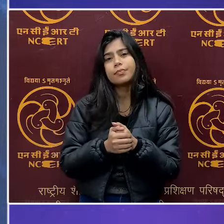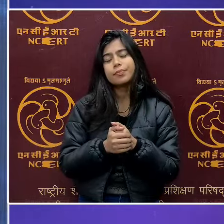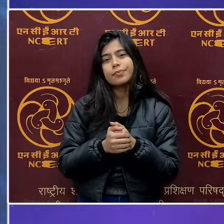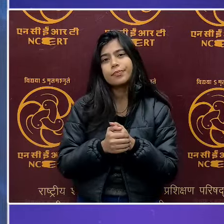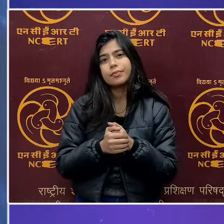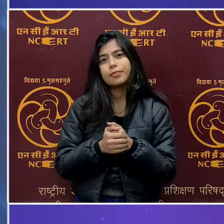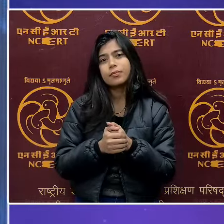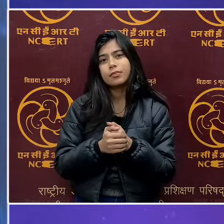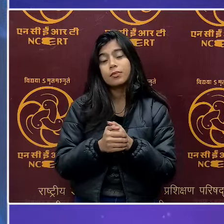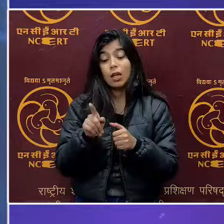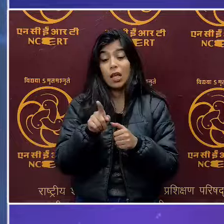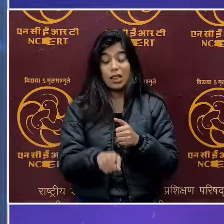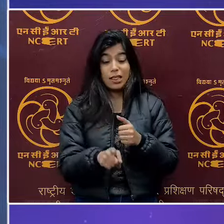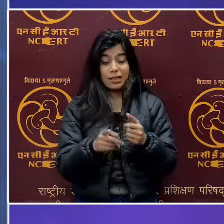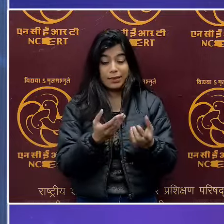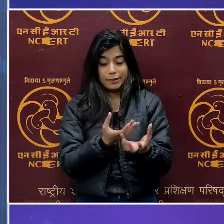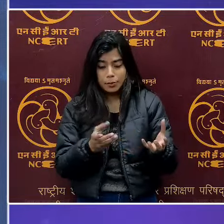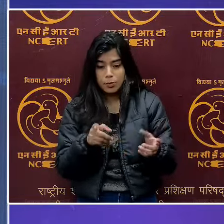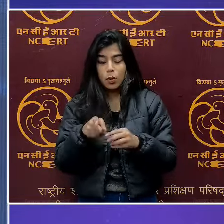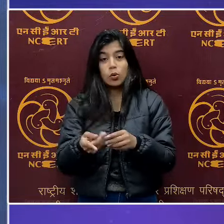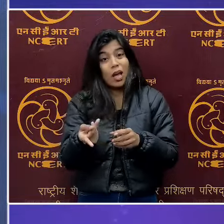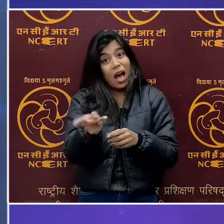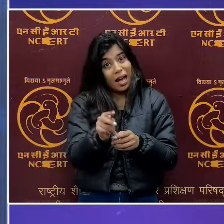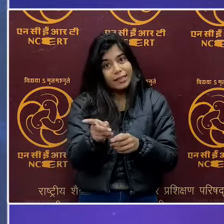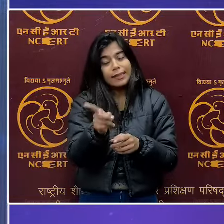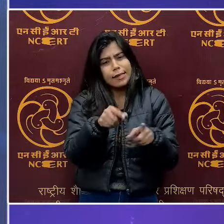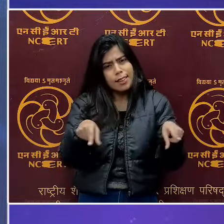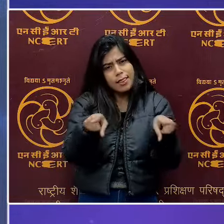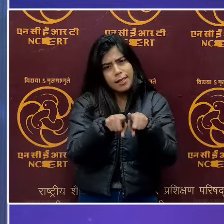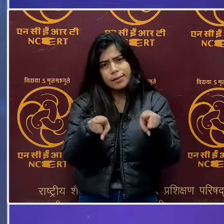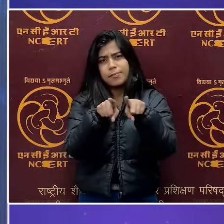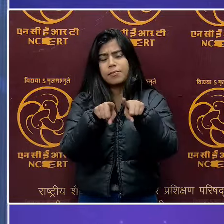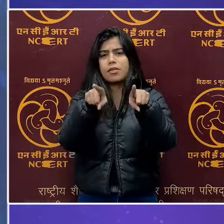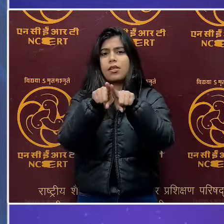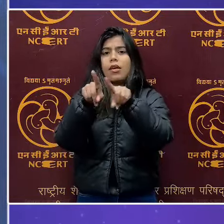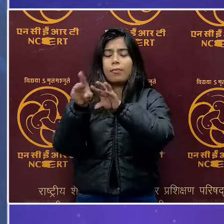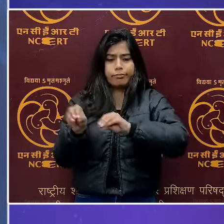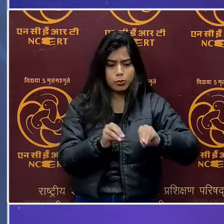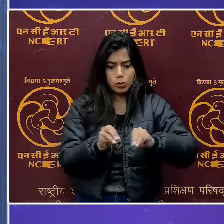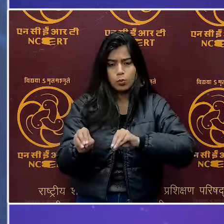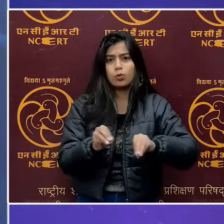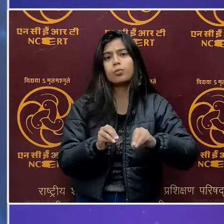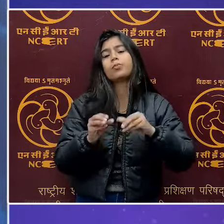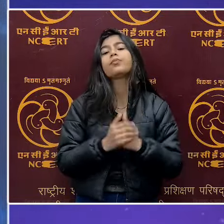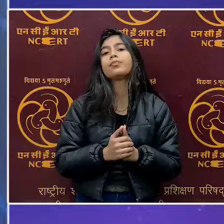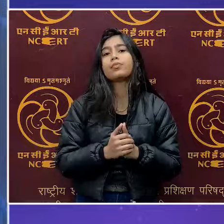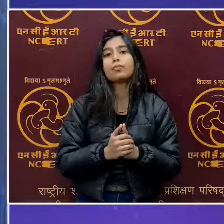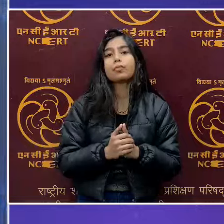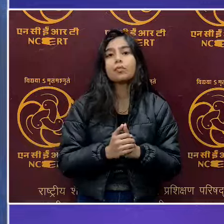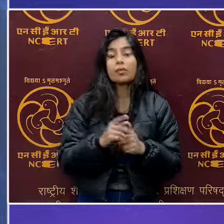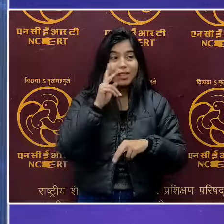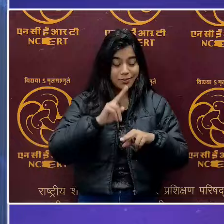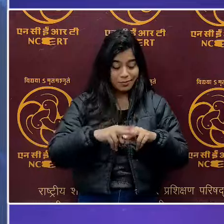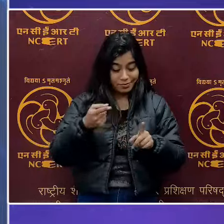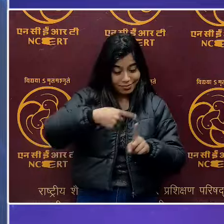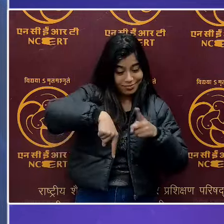that these particles repeat their motion. They complete one rotation and then they start another